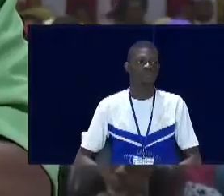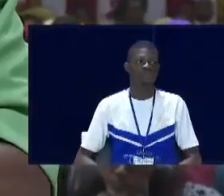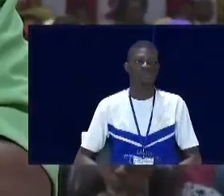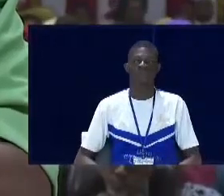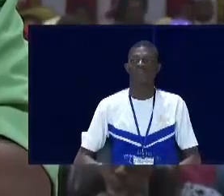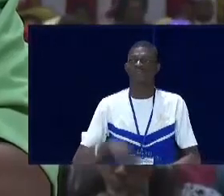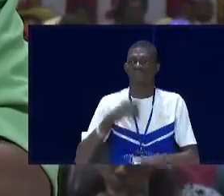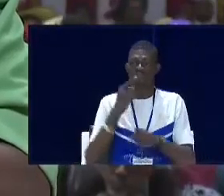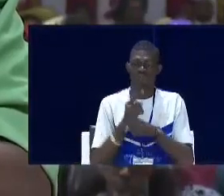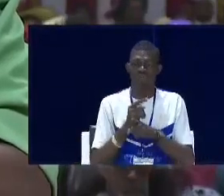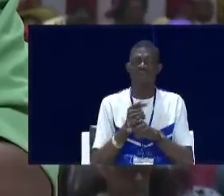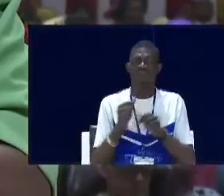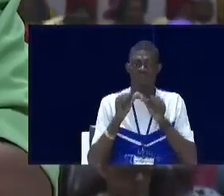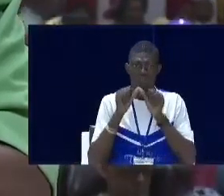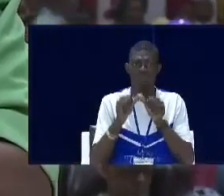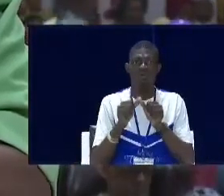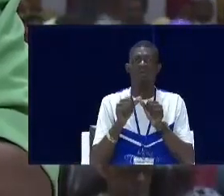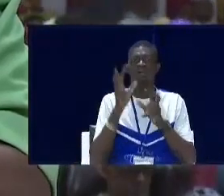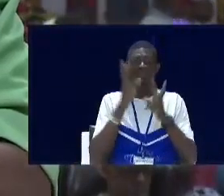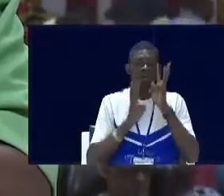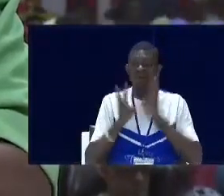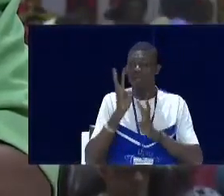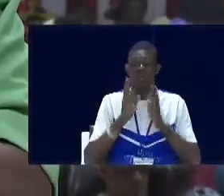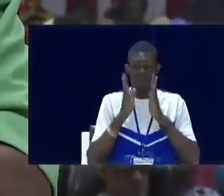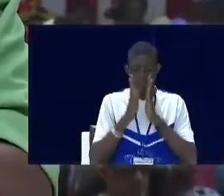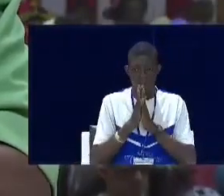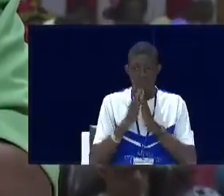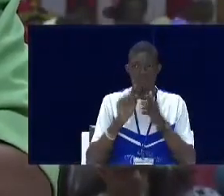just keep on crying to God.